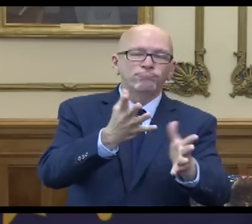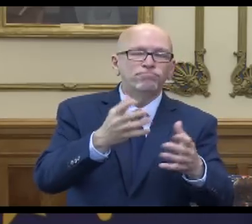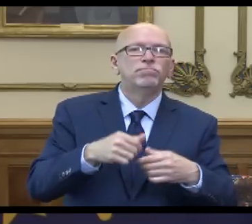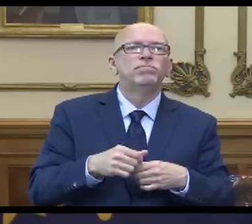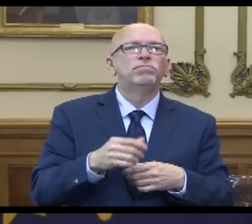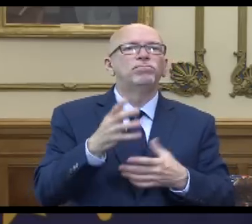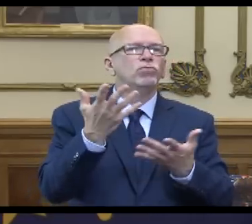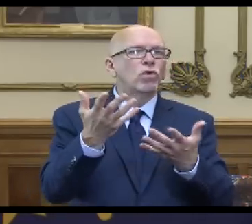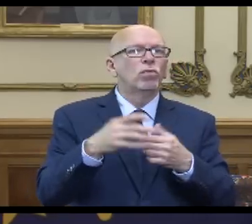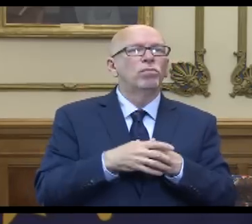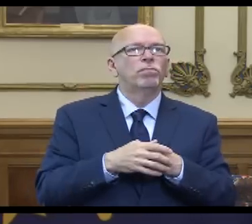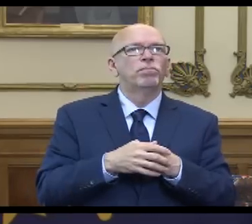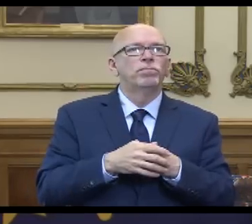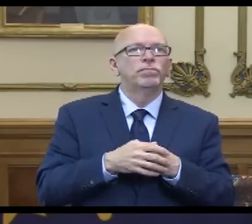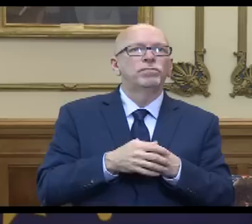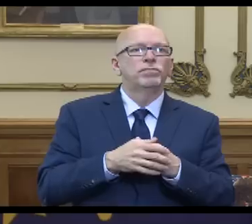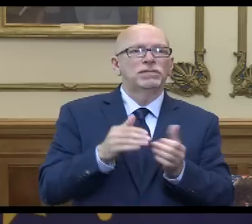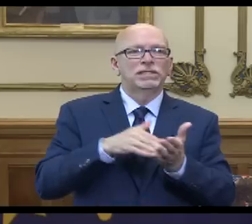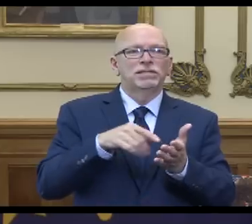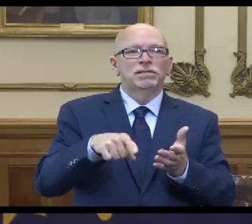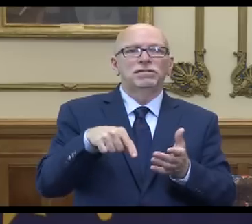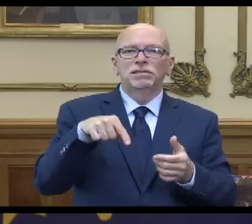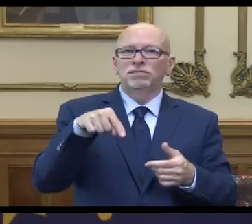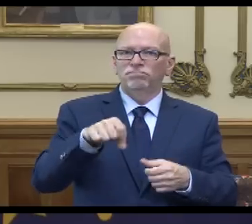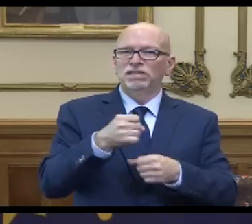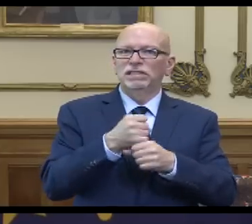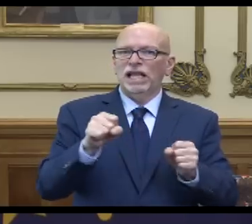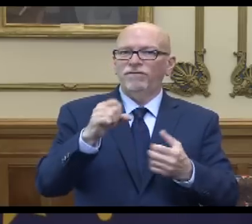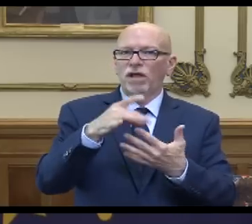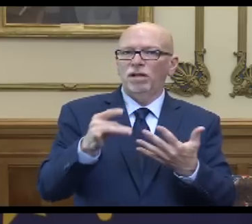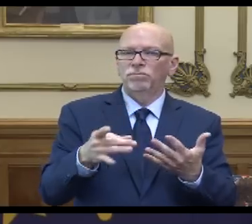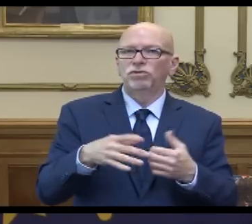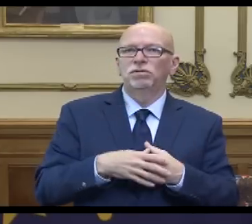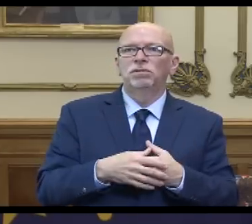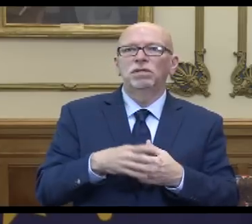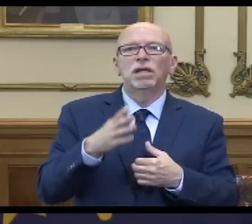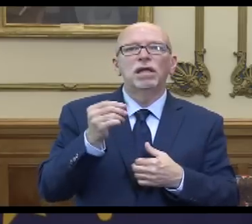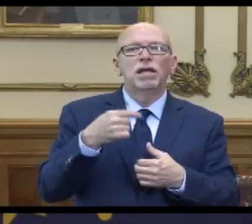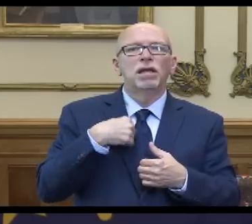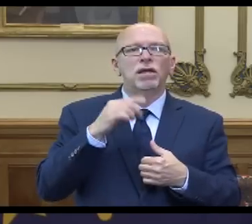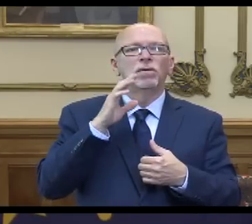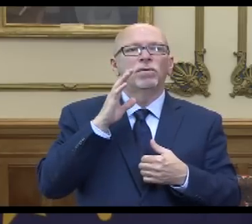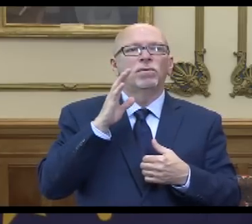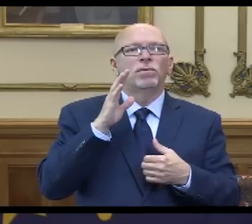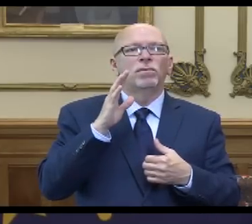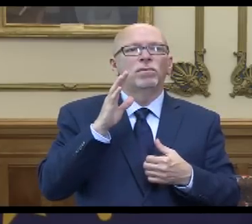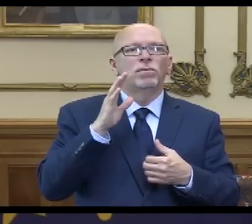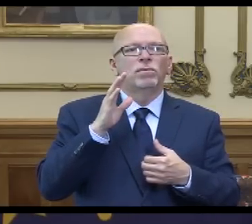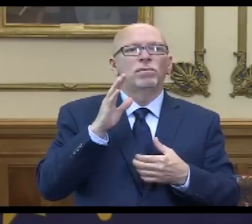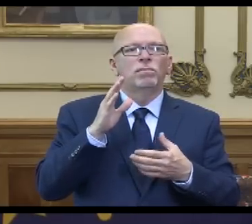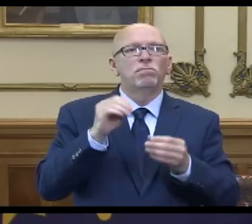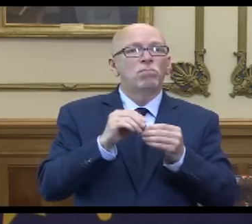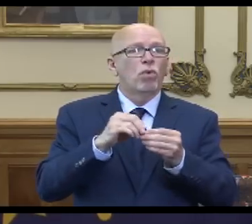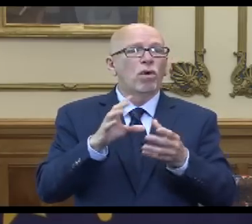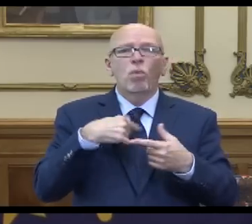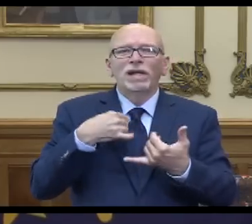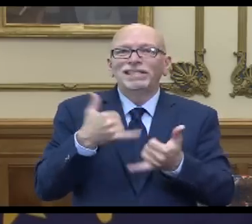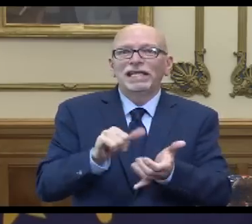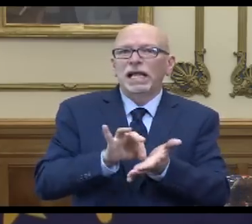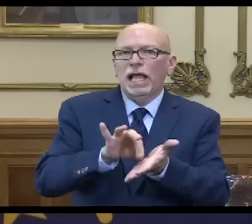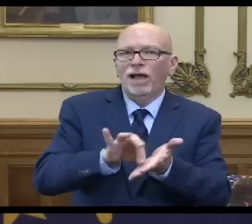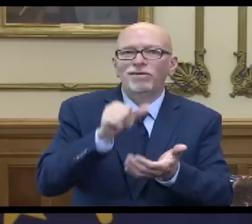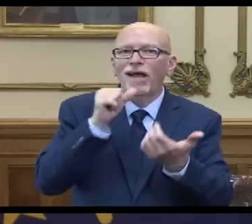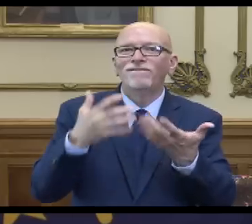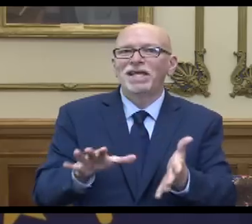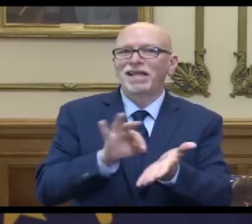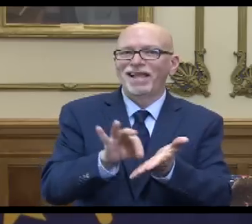And so once again, this is a safe option, and I'll leave those further. We're still counting votes, by the way,